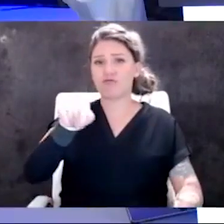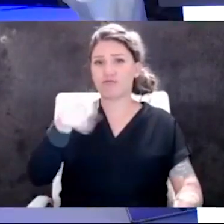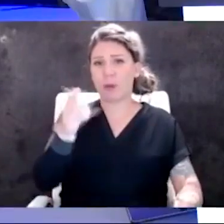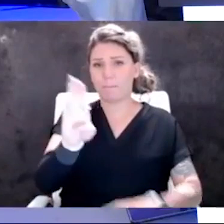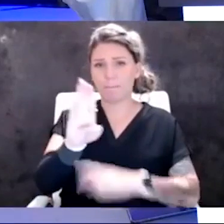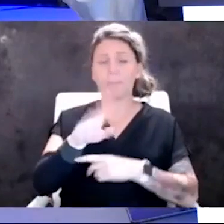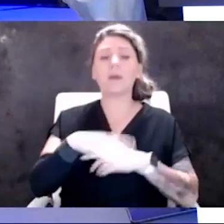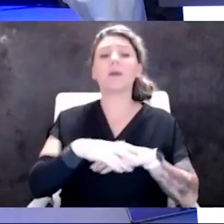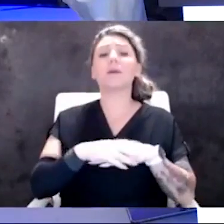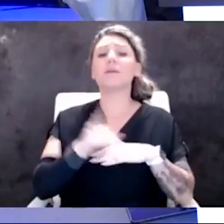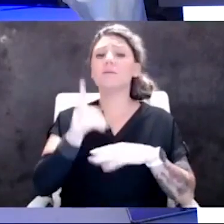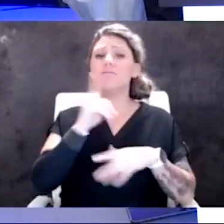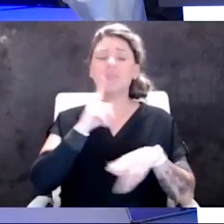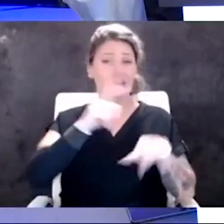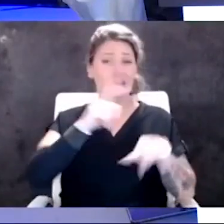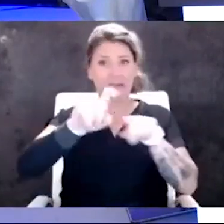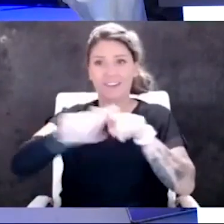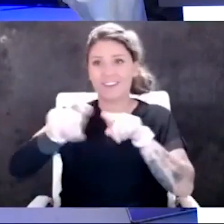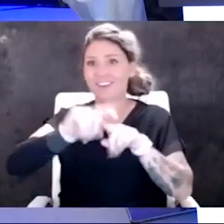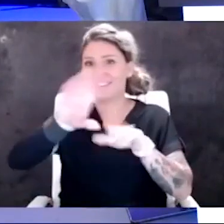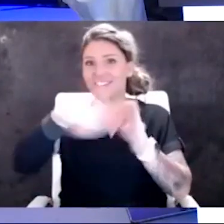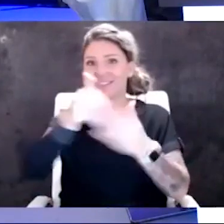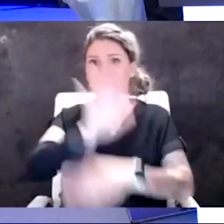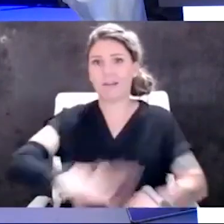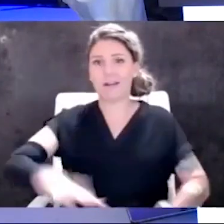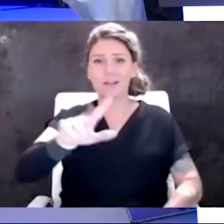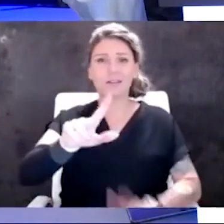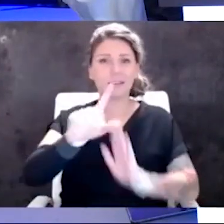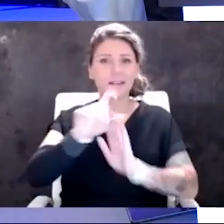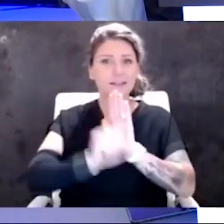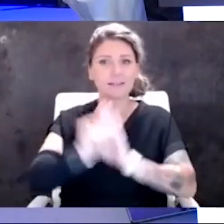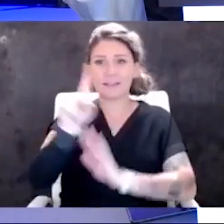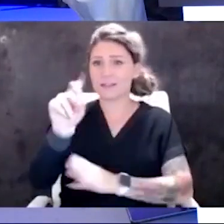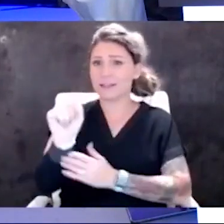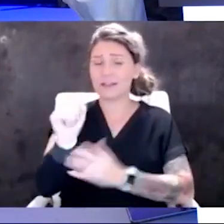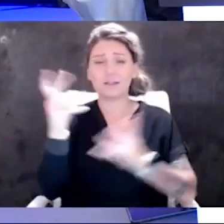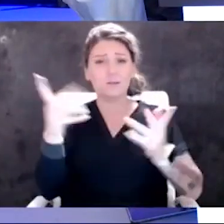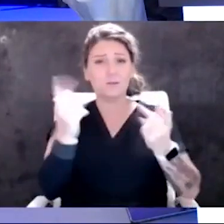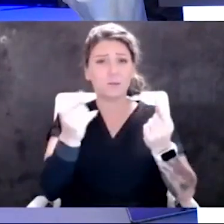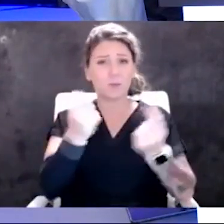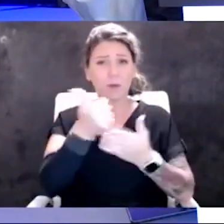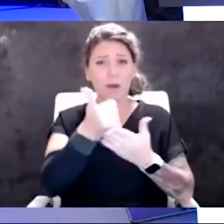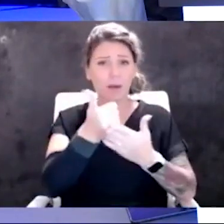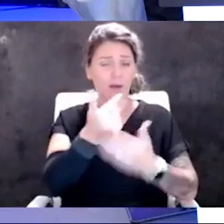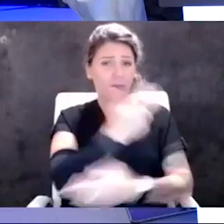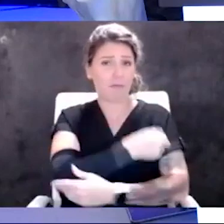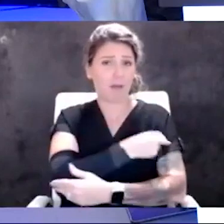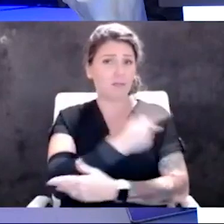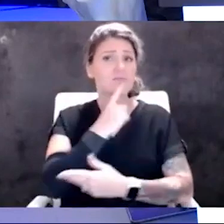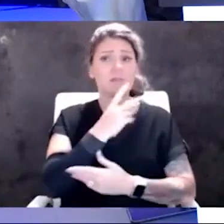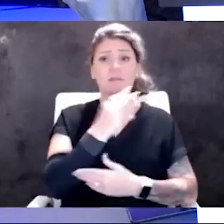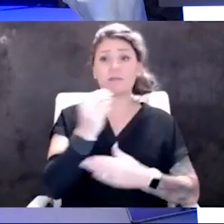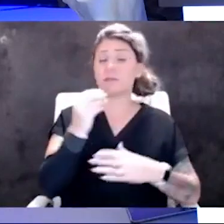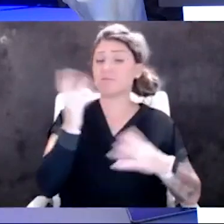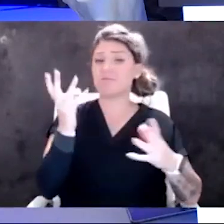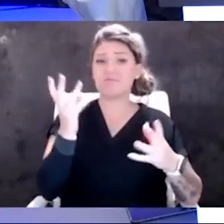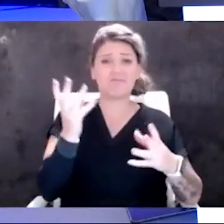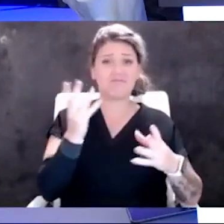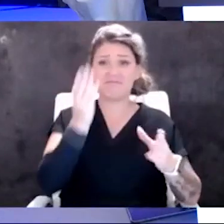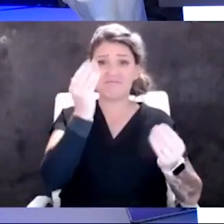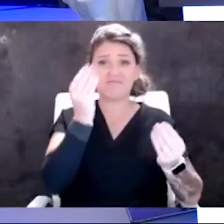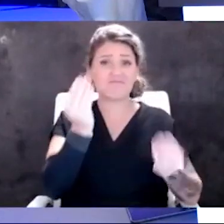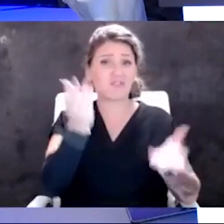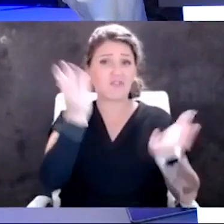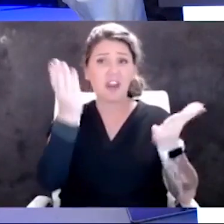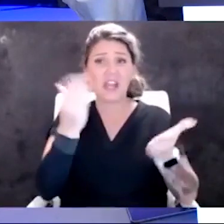around the state of Kansas. What can we do to help these hospitals, and what have you give us some examples of some of the type of patients you've